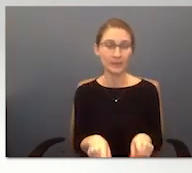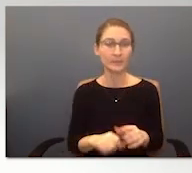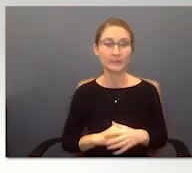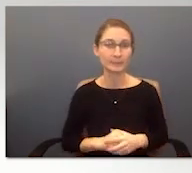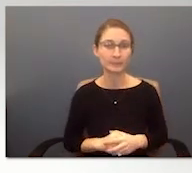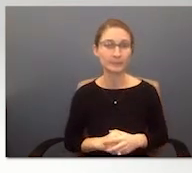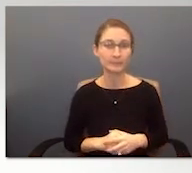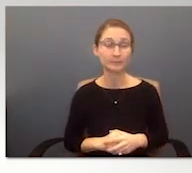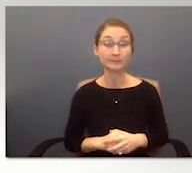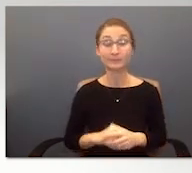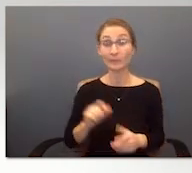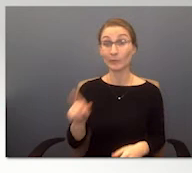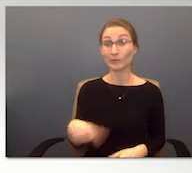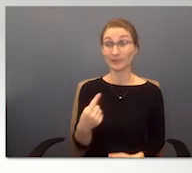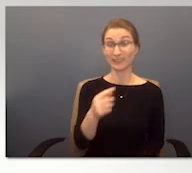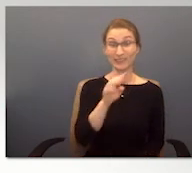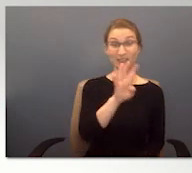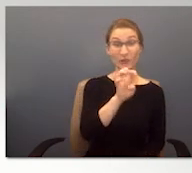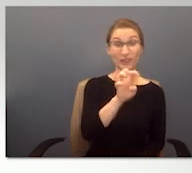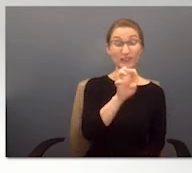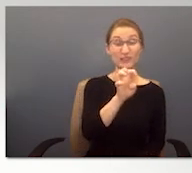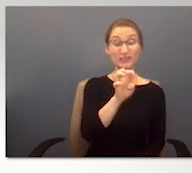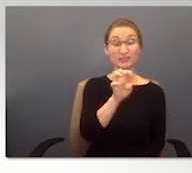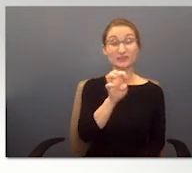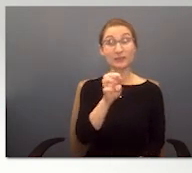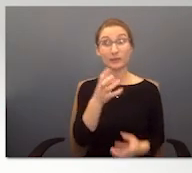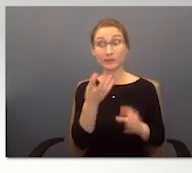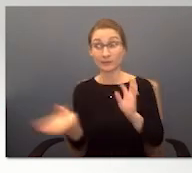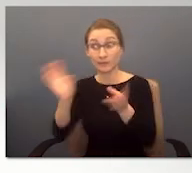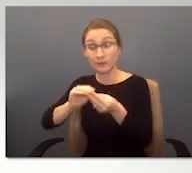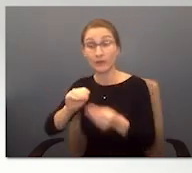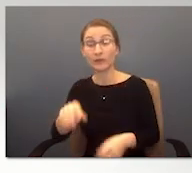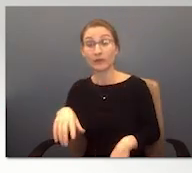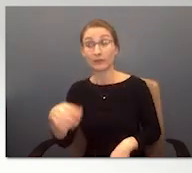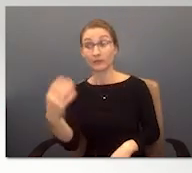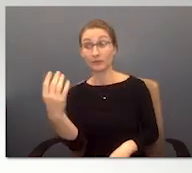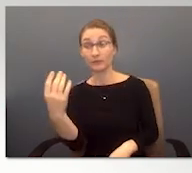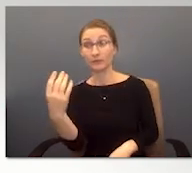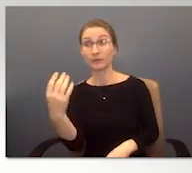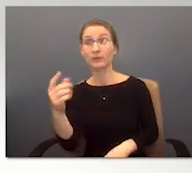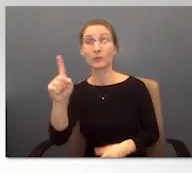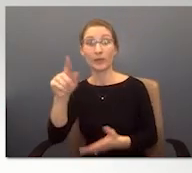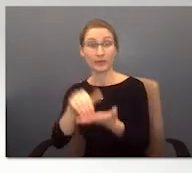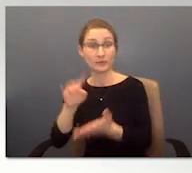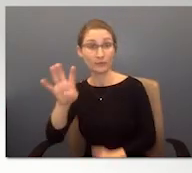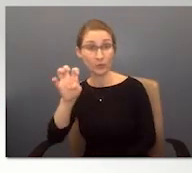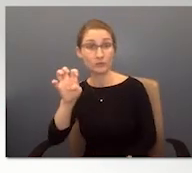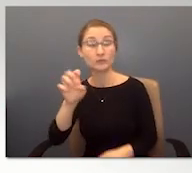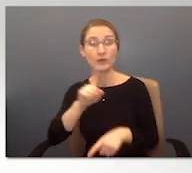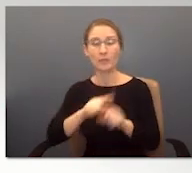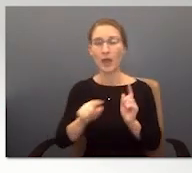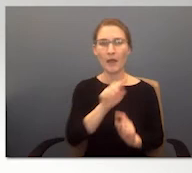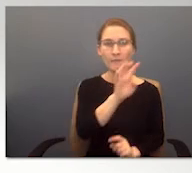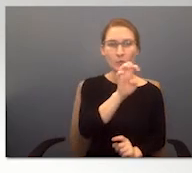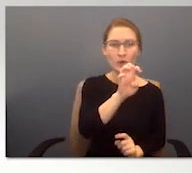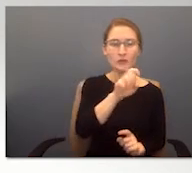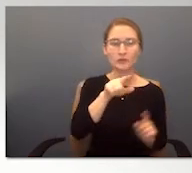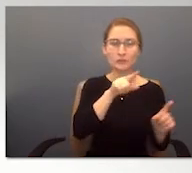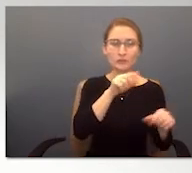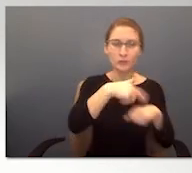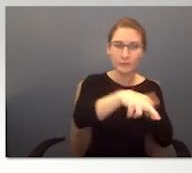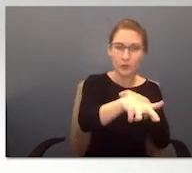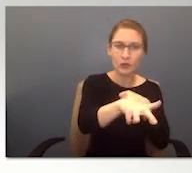of the 1,400 were actually referred in. And so we have some work to do. And I think that with our